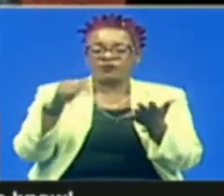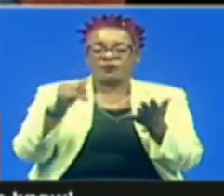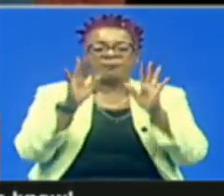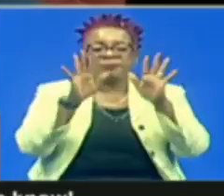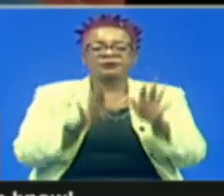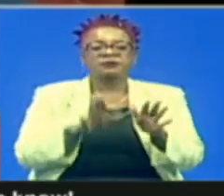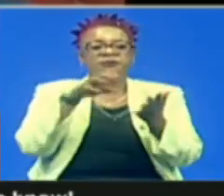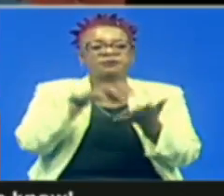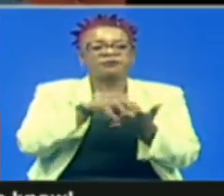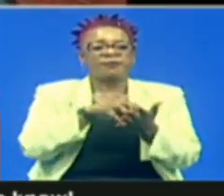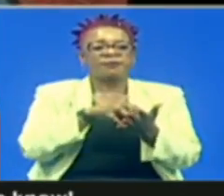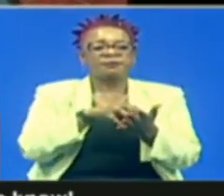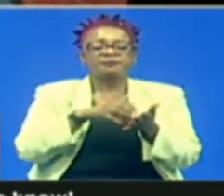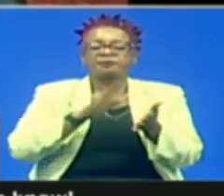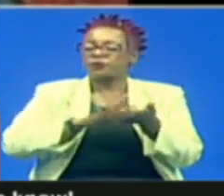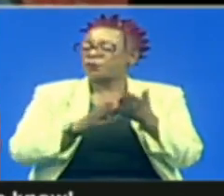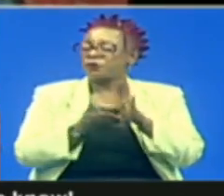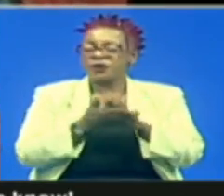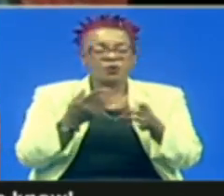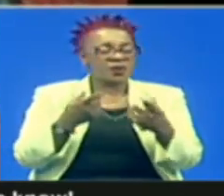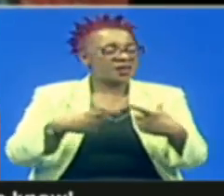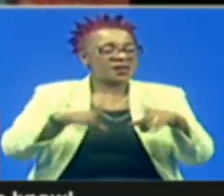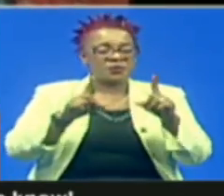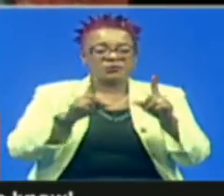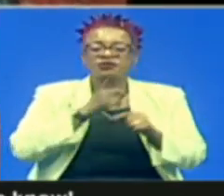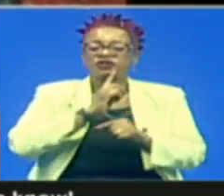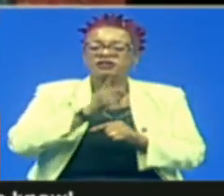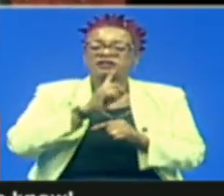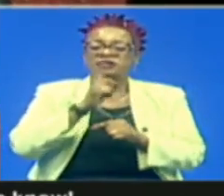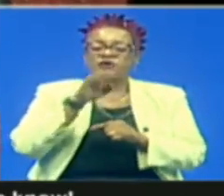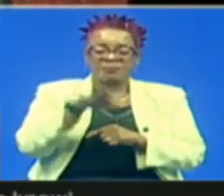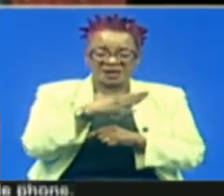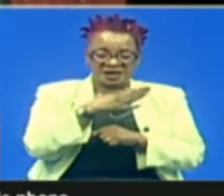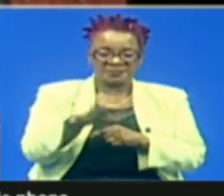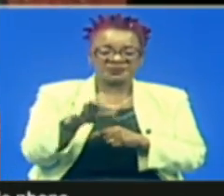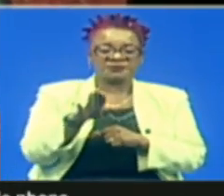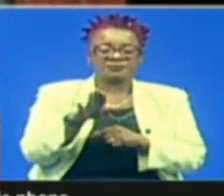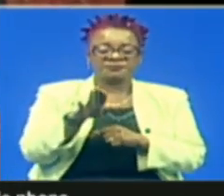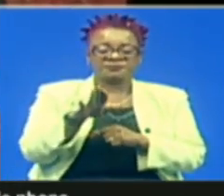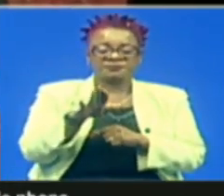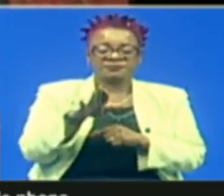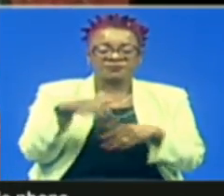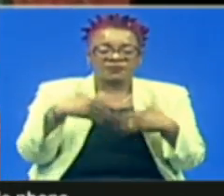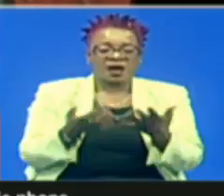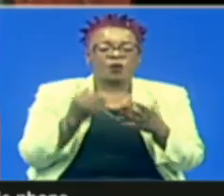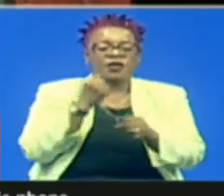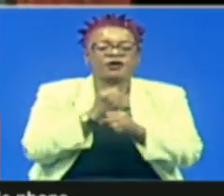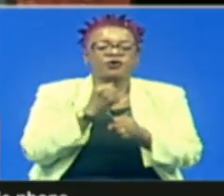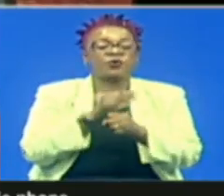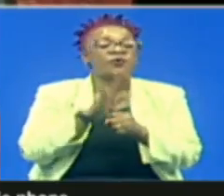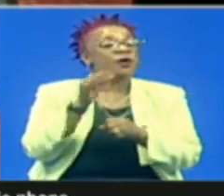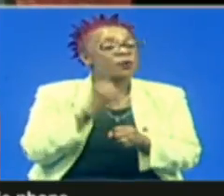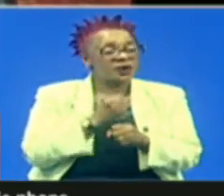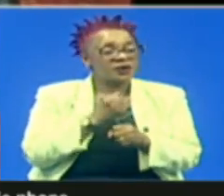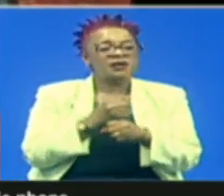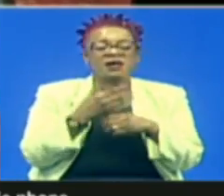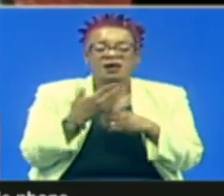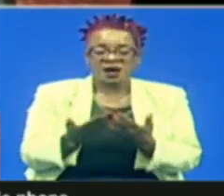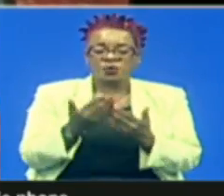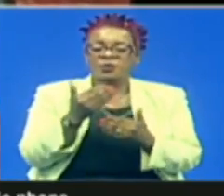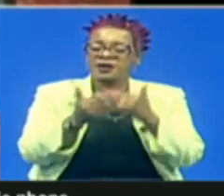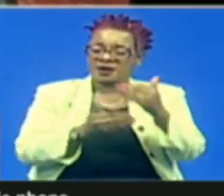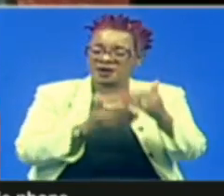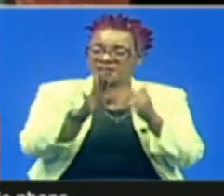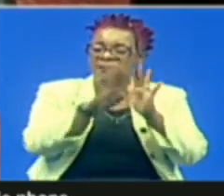There is nobody that we will allow to dictate to parliament in terms of how they will do their business, how they will run their